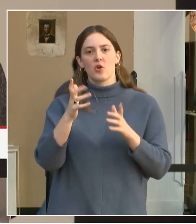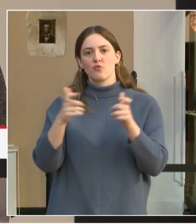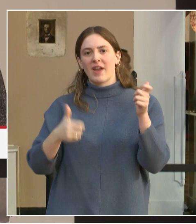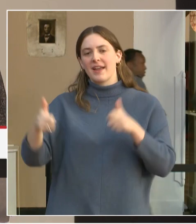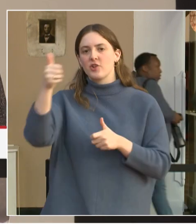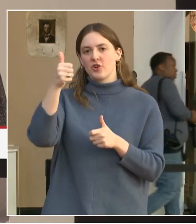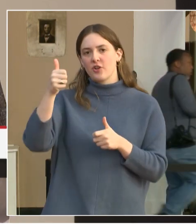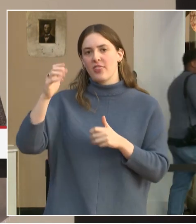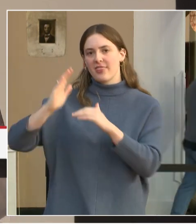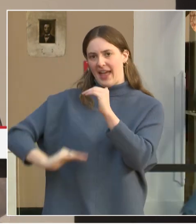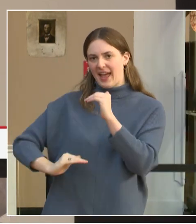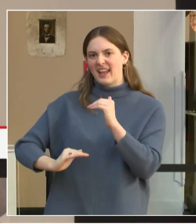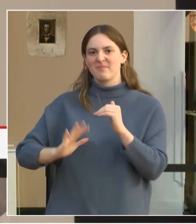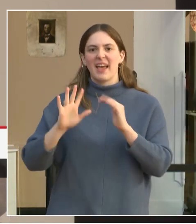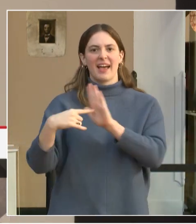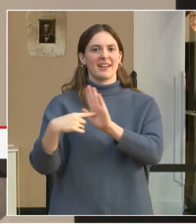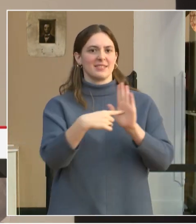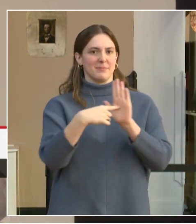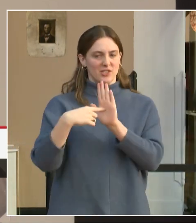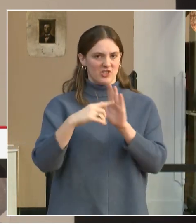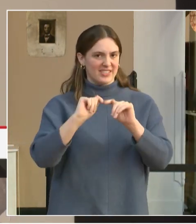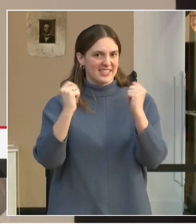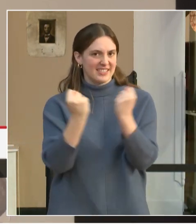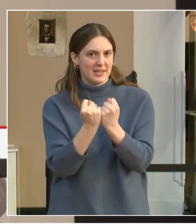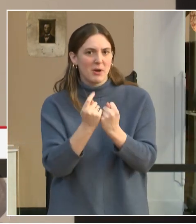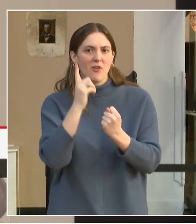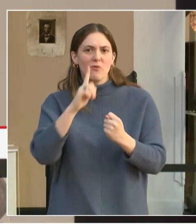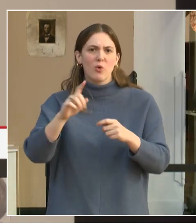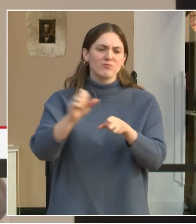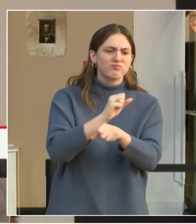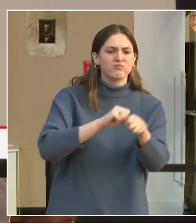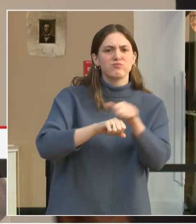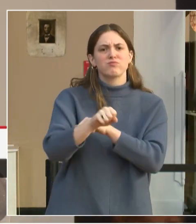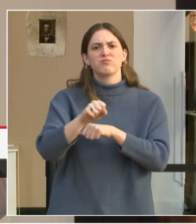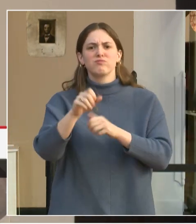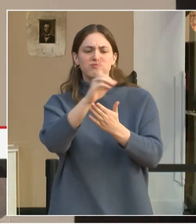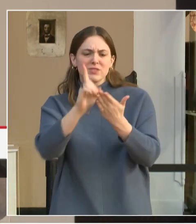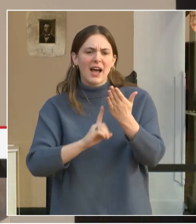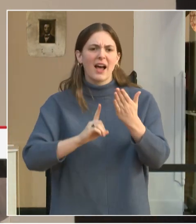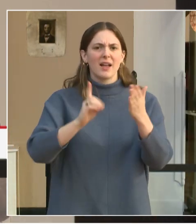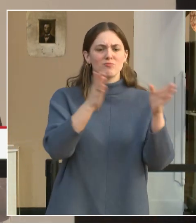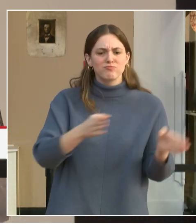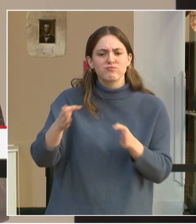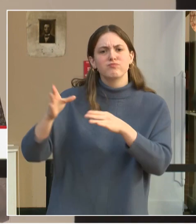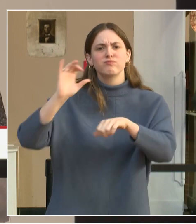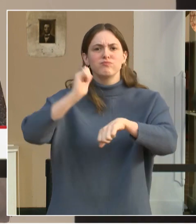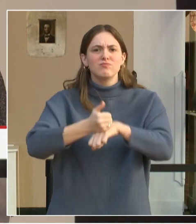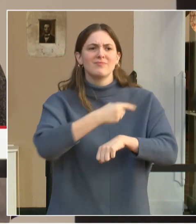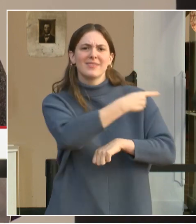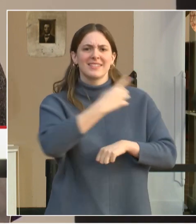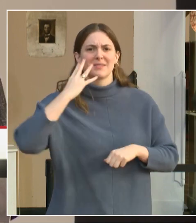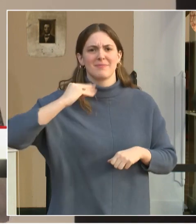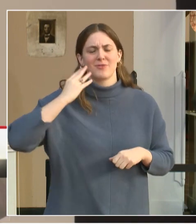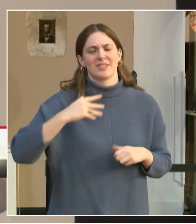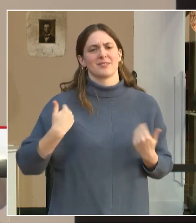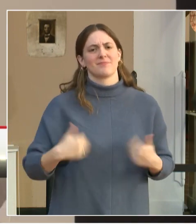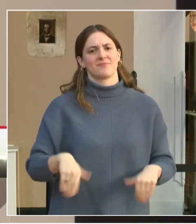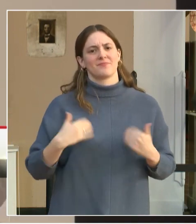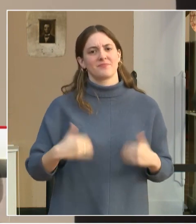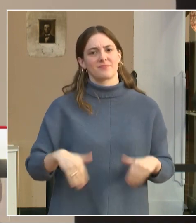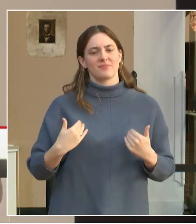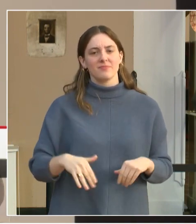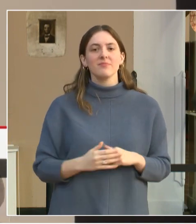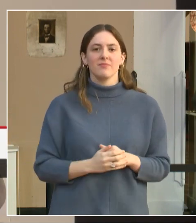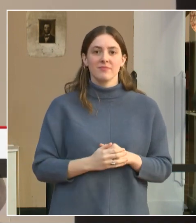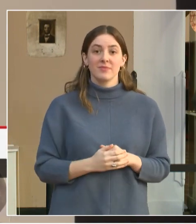and expertise that went into creating this experience. And while we are talking about